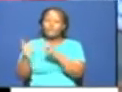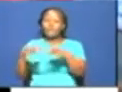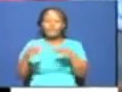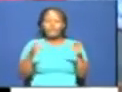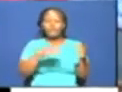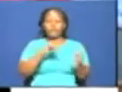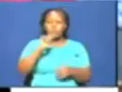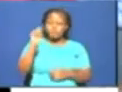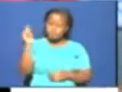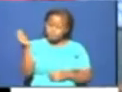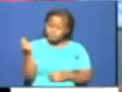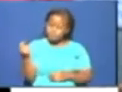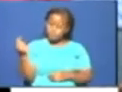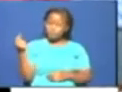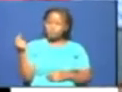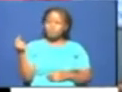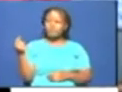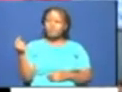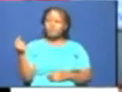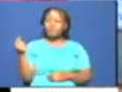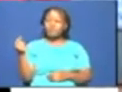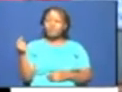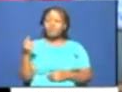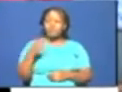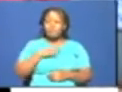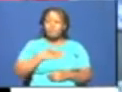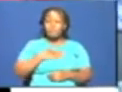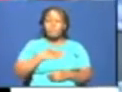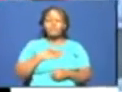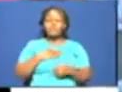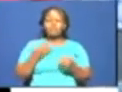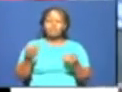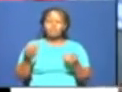goal, I do hereby